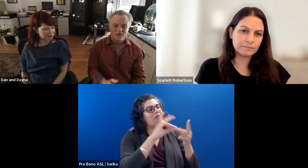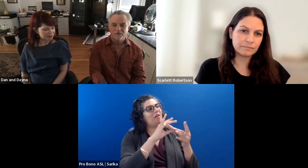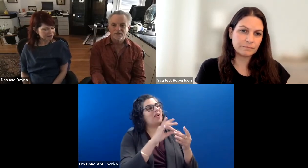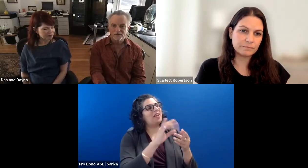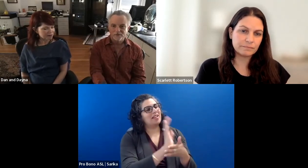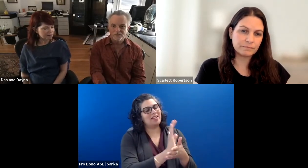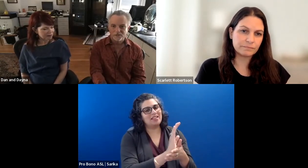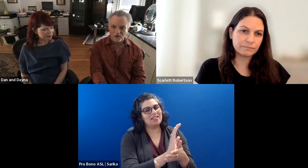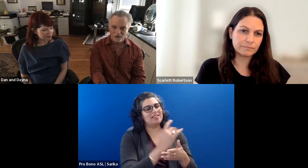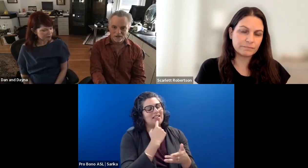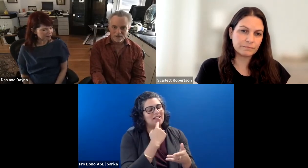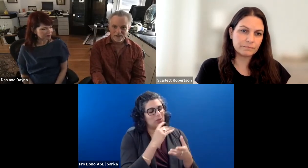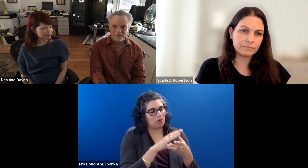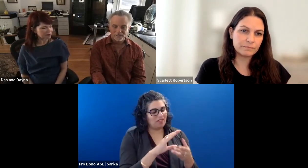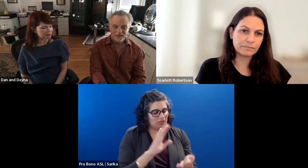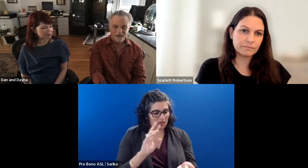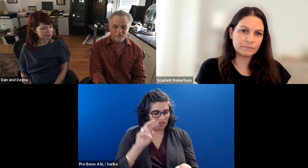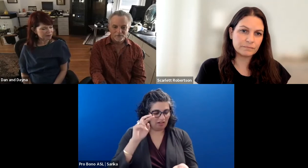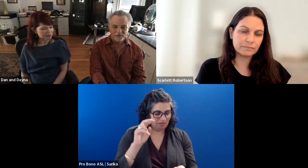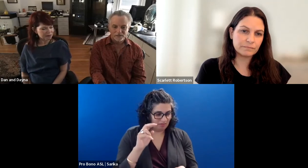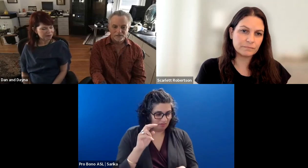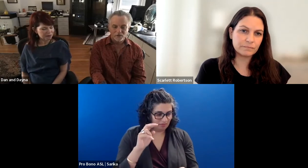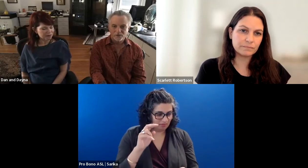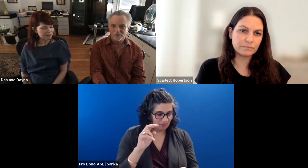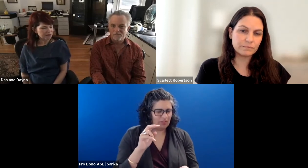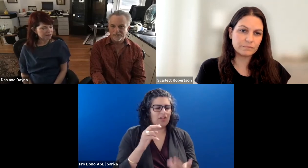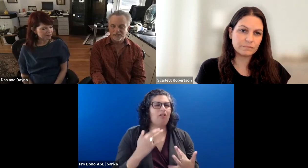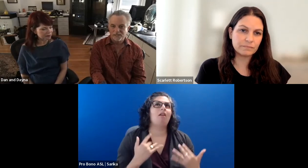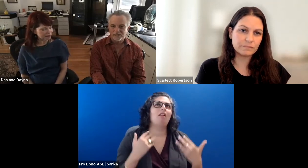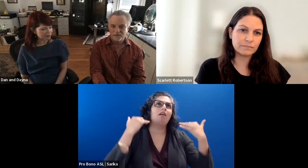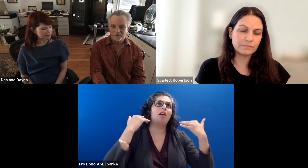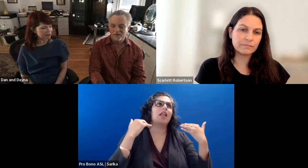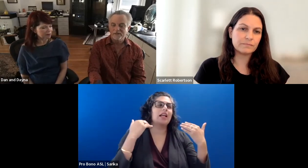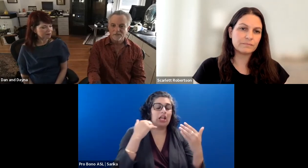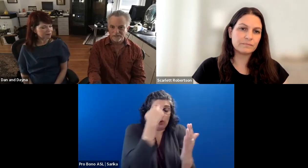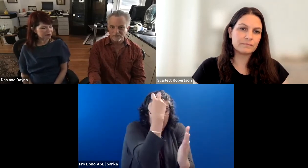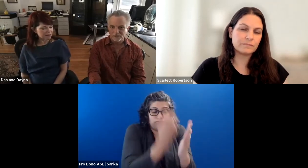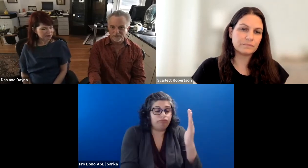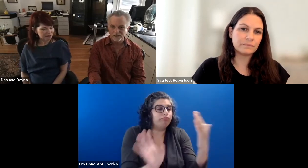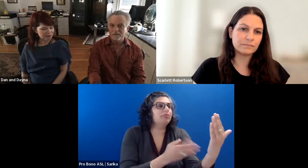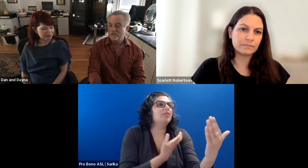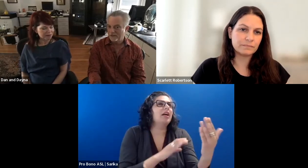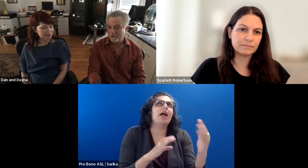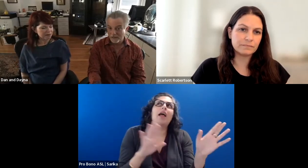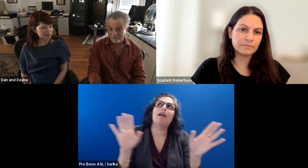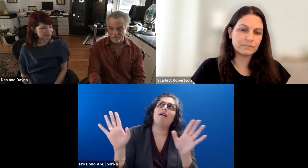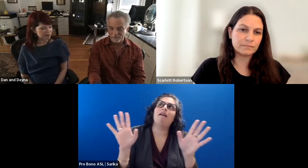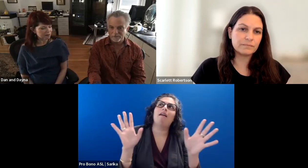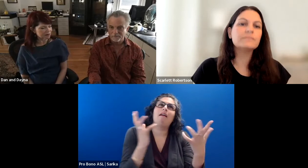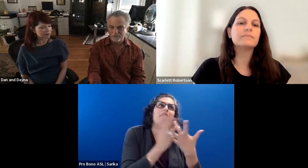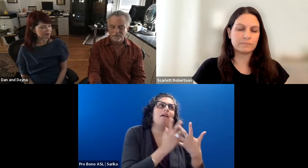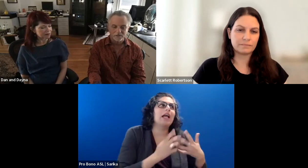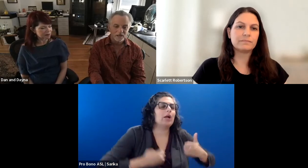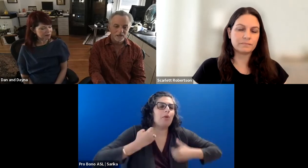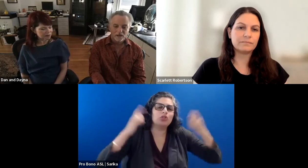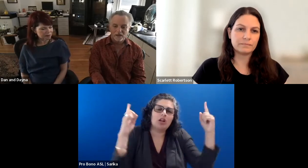the center of your song and stand for its emotional complexities, then you're giving something to an audience. And he was talking about live performance